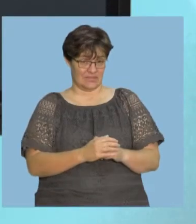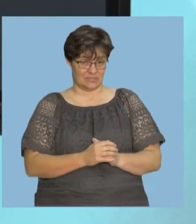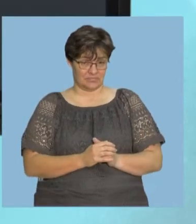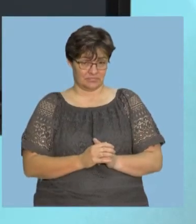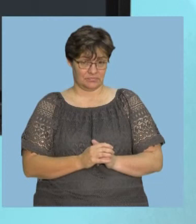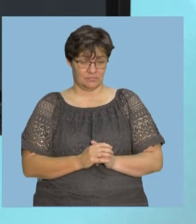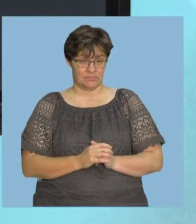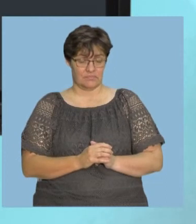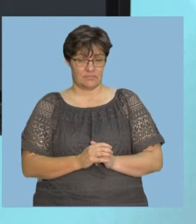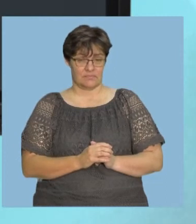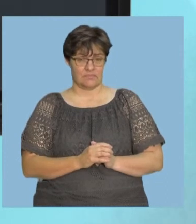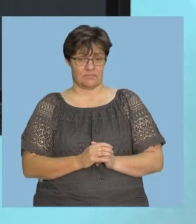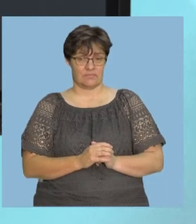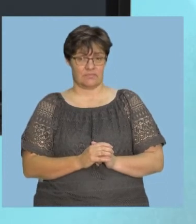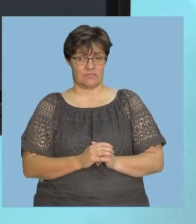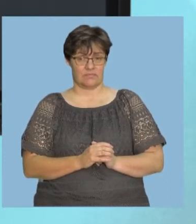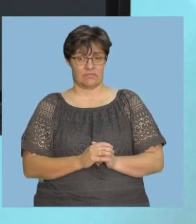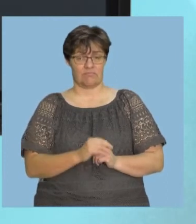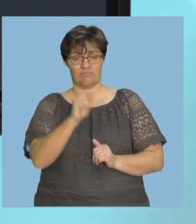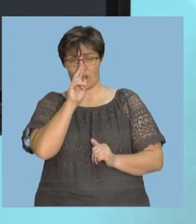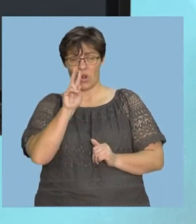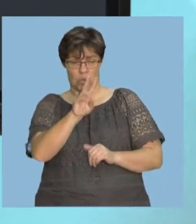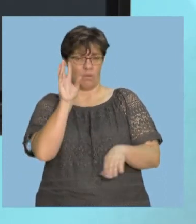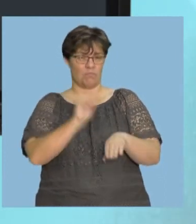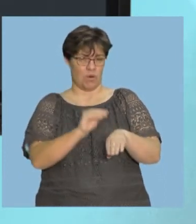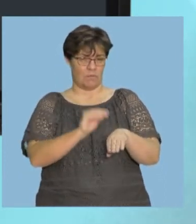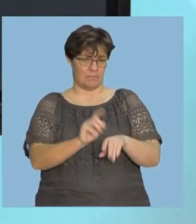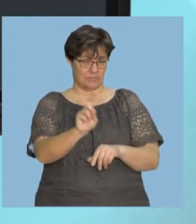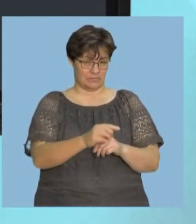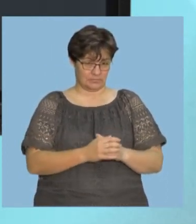Okay. Now, let's look at the actual problem.